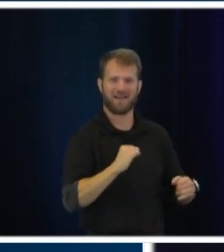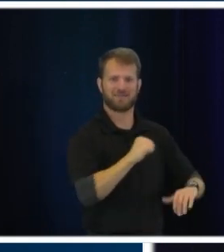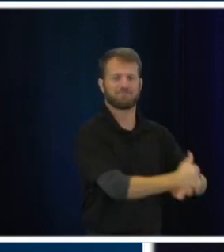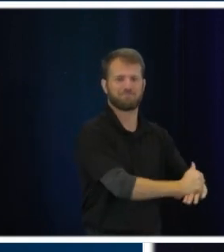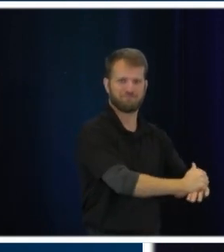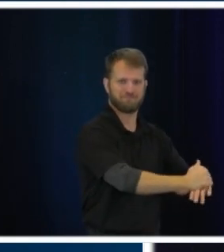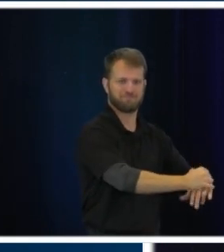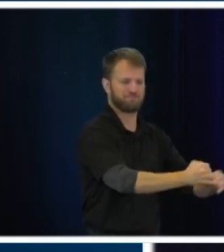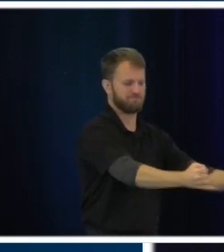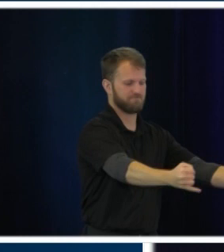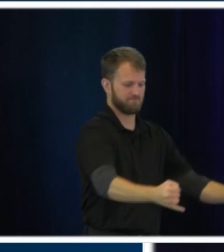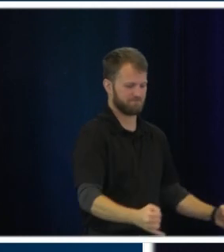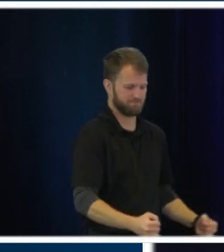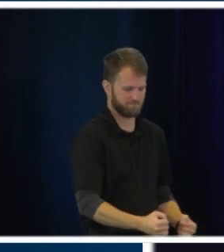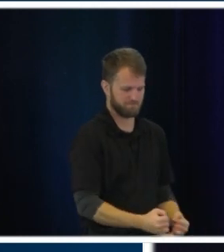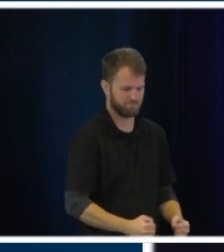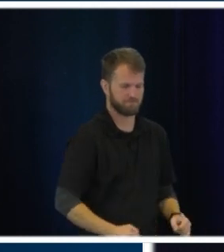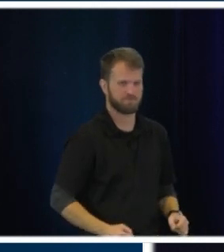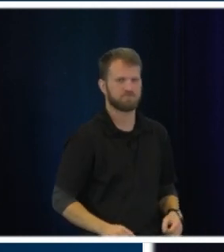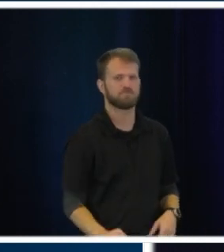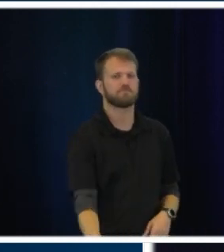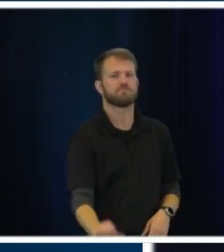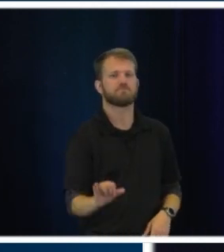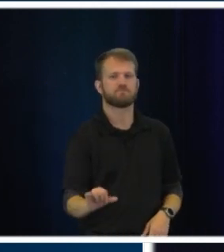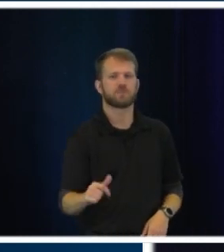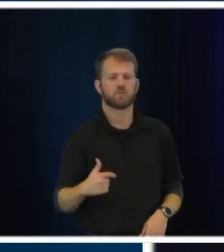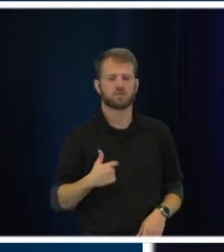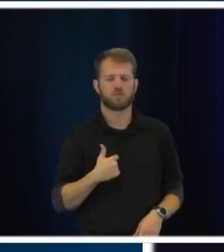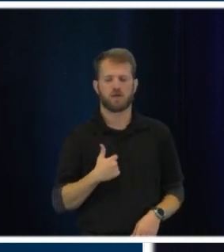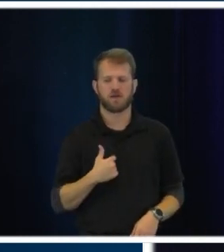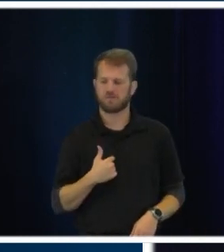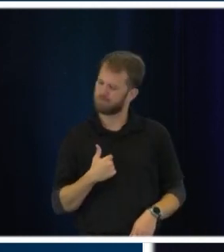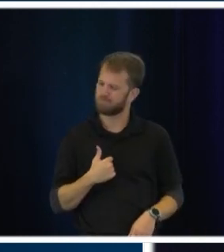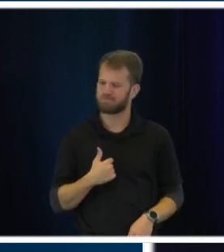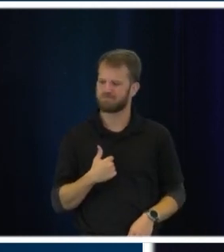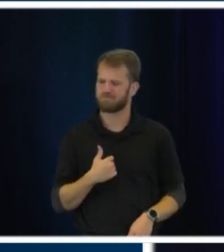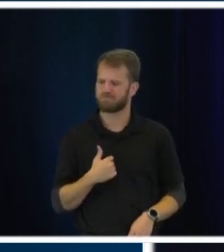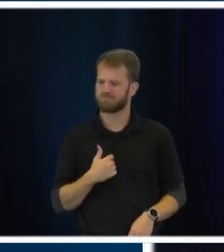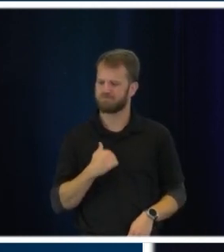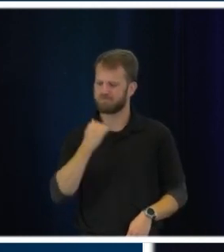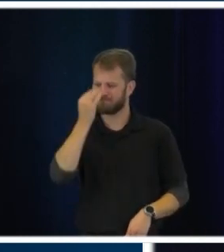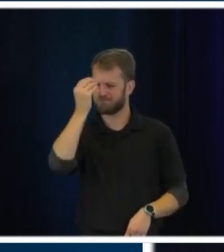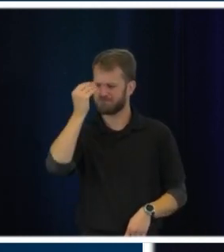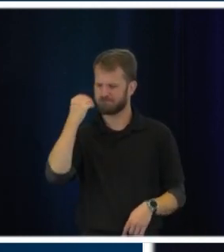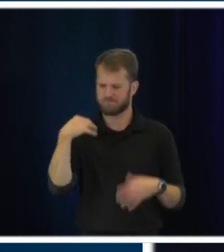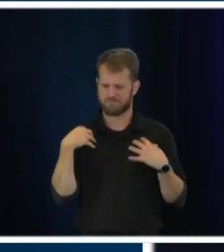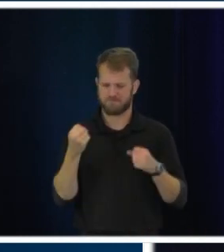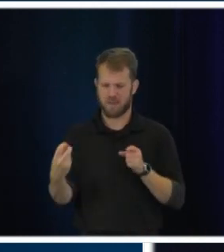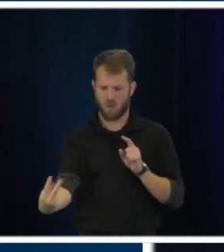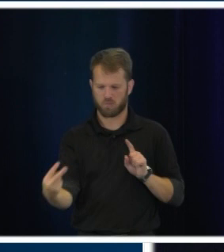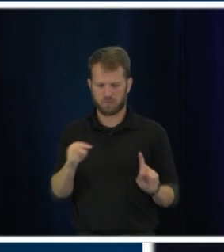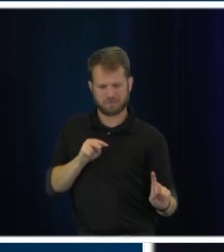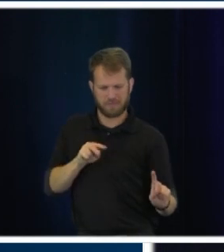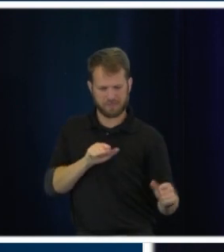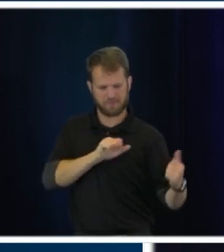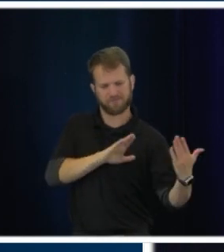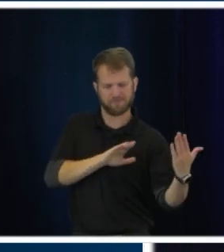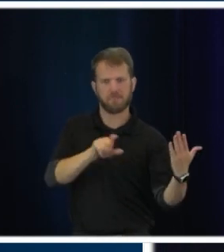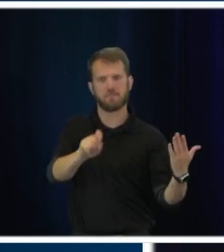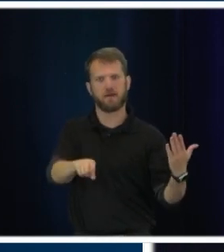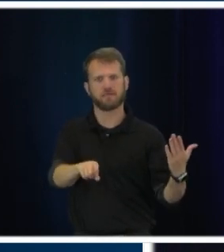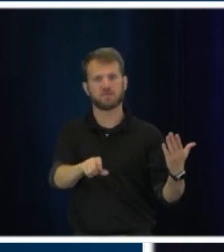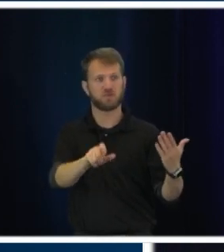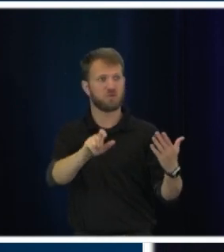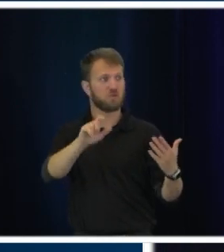that really drove me to say, we've got to do something from a health perspective about this. Like, I know the mayor talks about